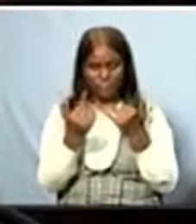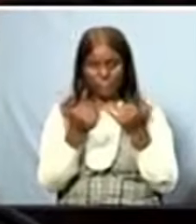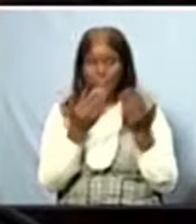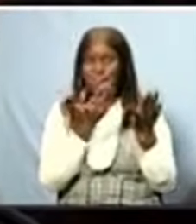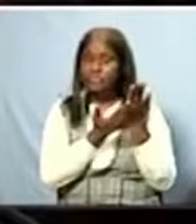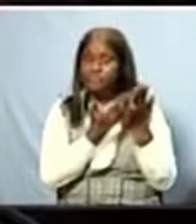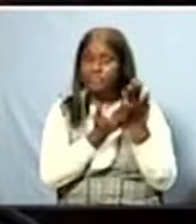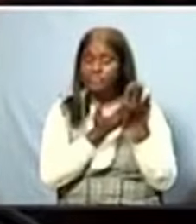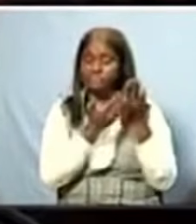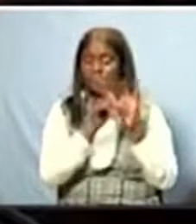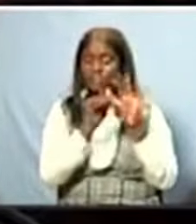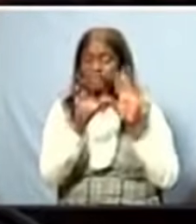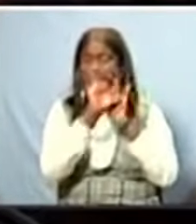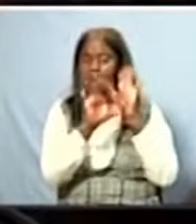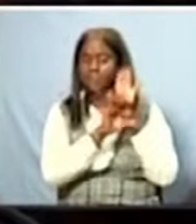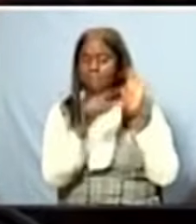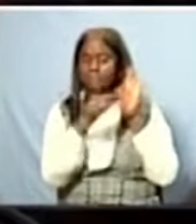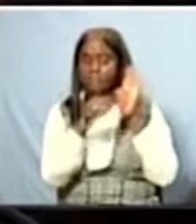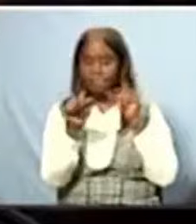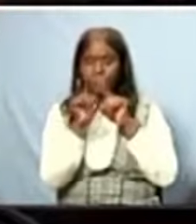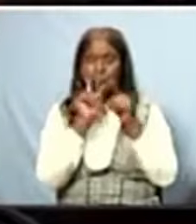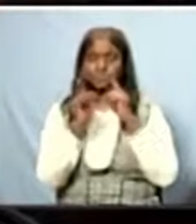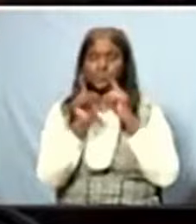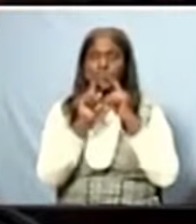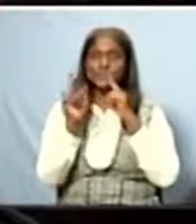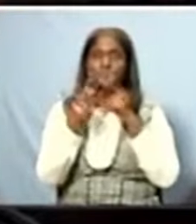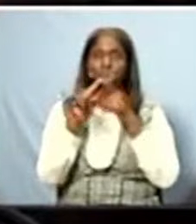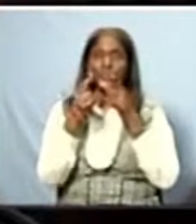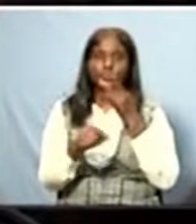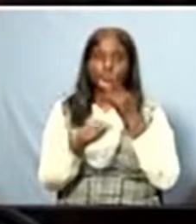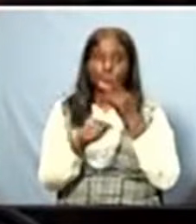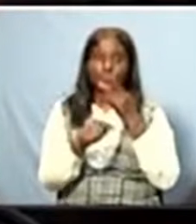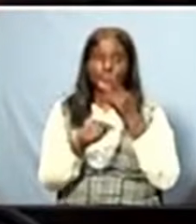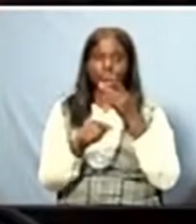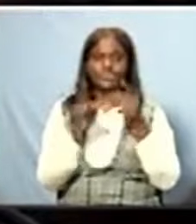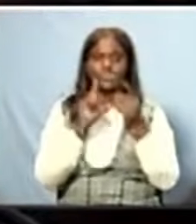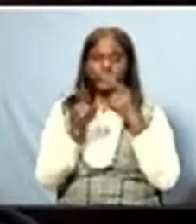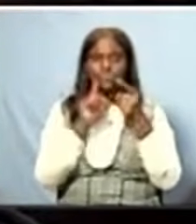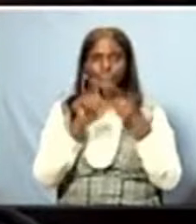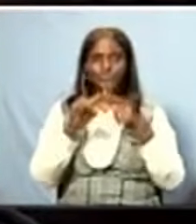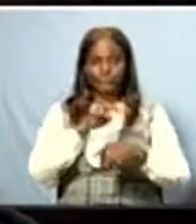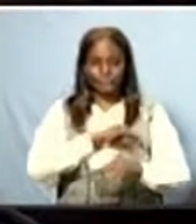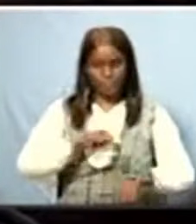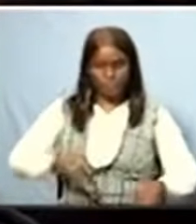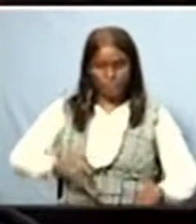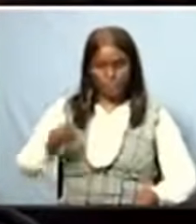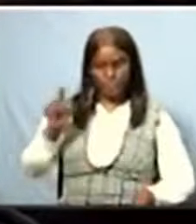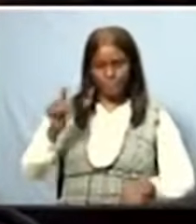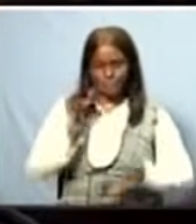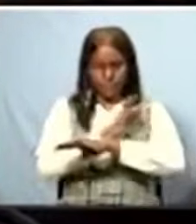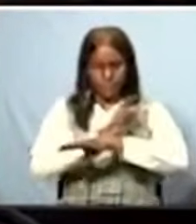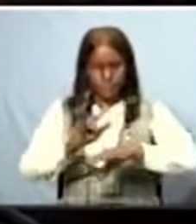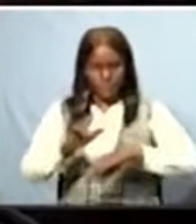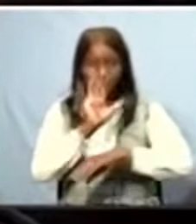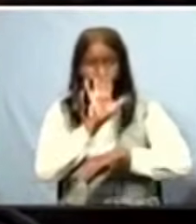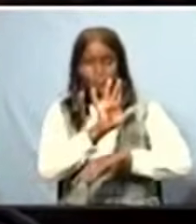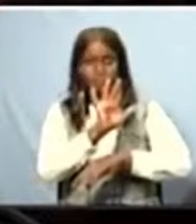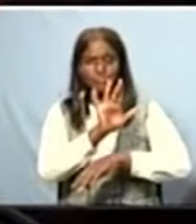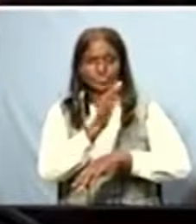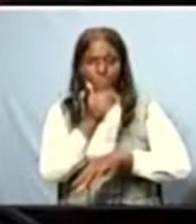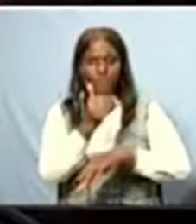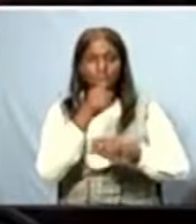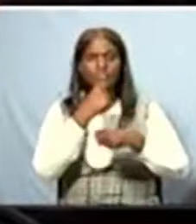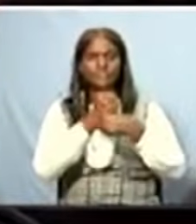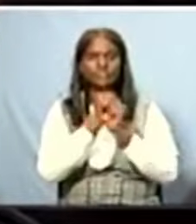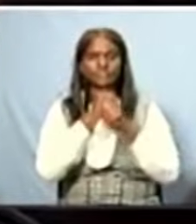provision in the Constitution speaks to a member a vacancy being